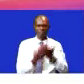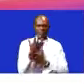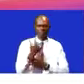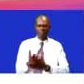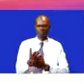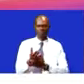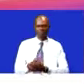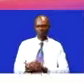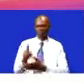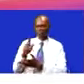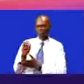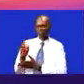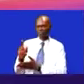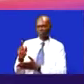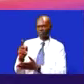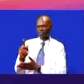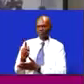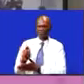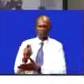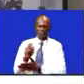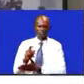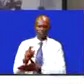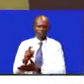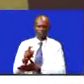Sylvester Kokoth.